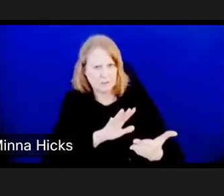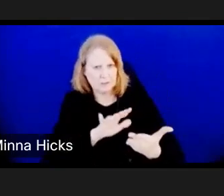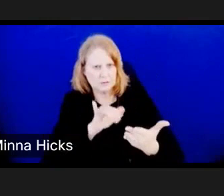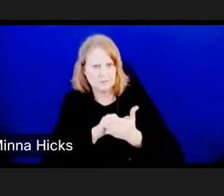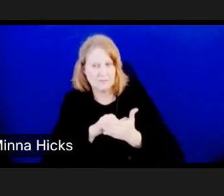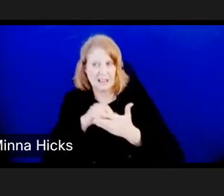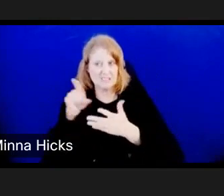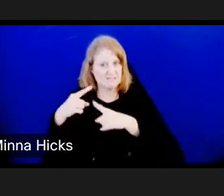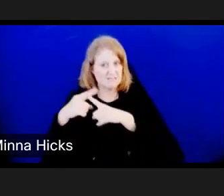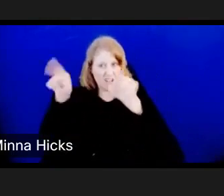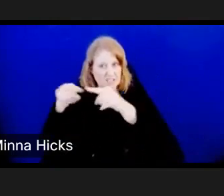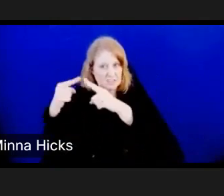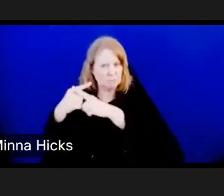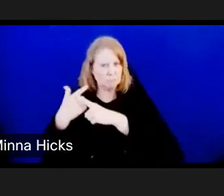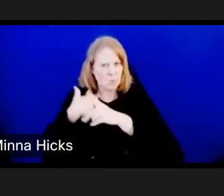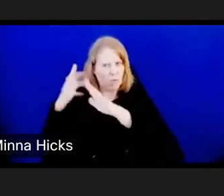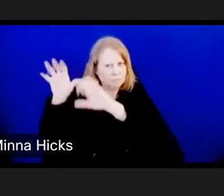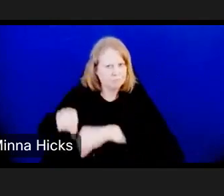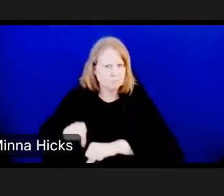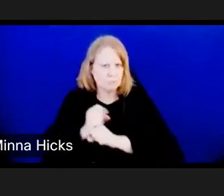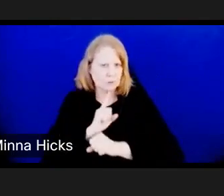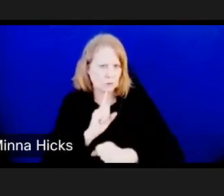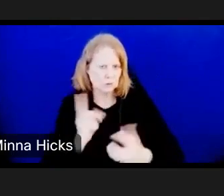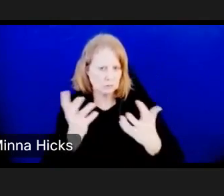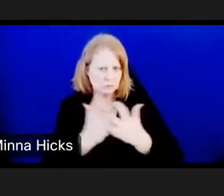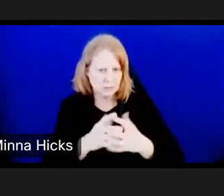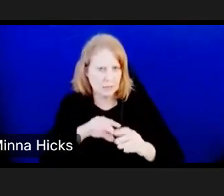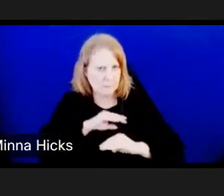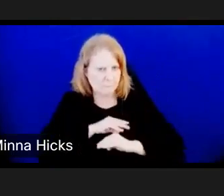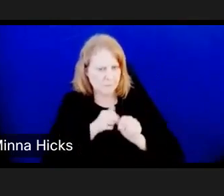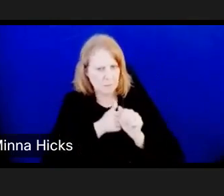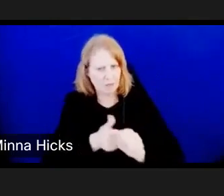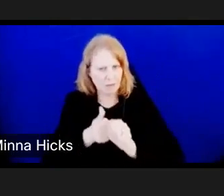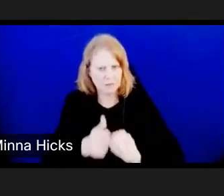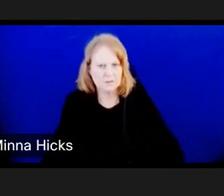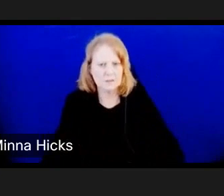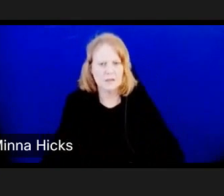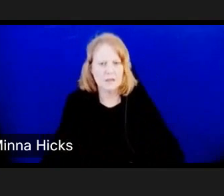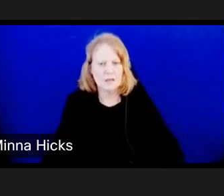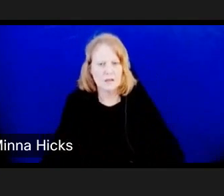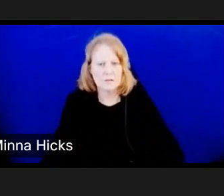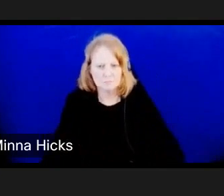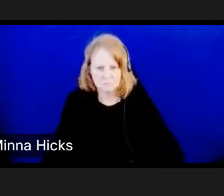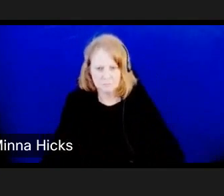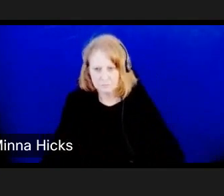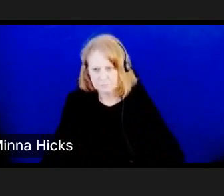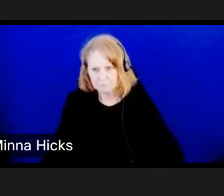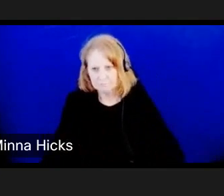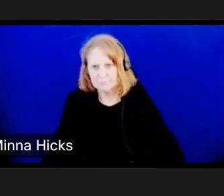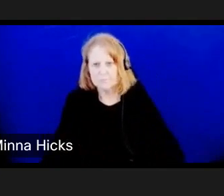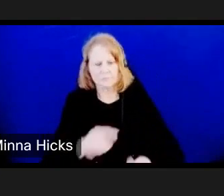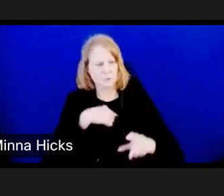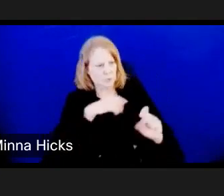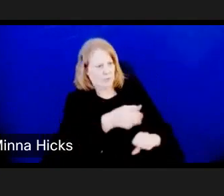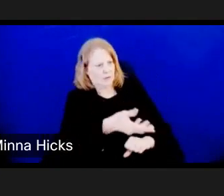But I will talk to DPW, and hopefully when you do invite us out to your ANC, we also can invite the DPW director out, and we can actually